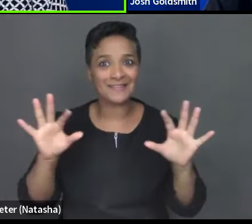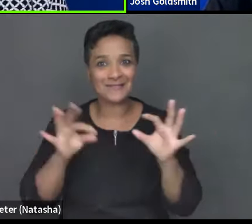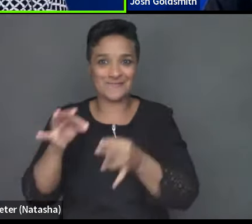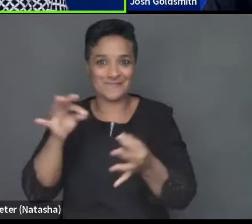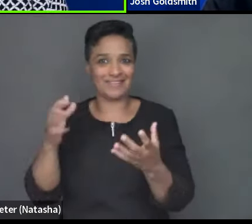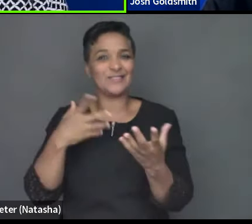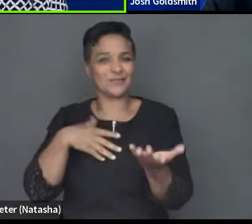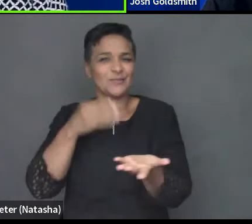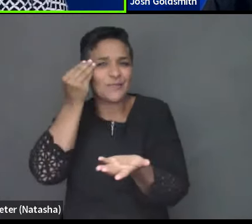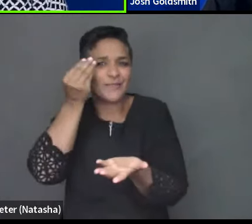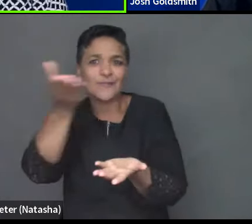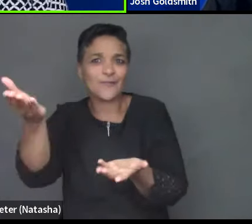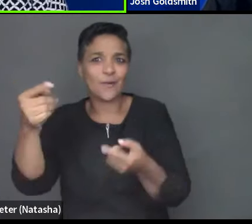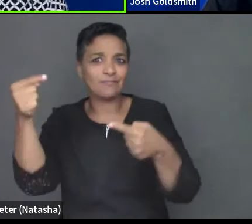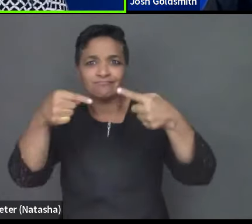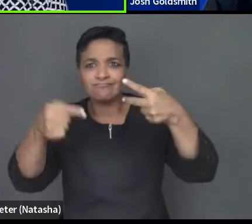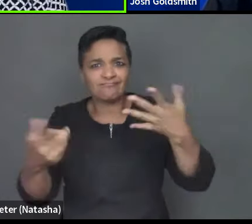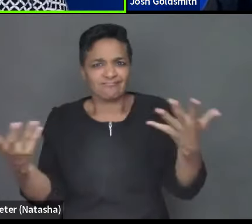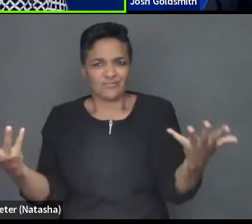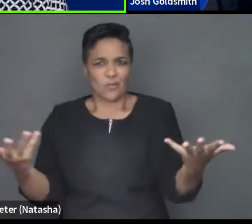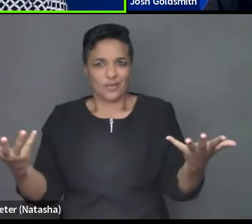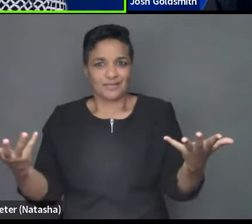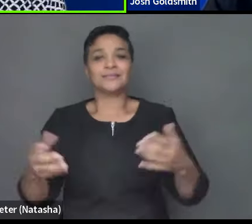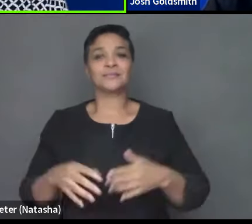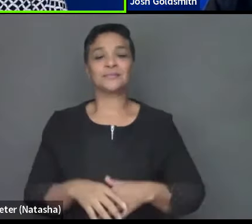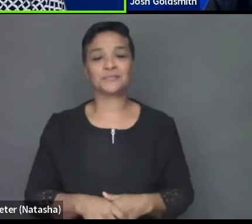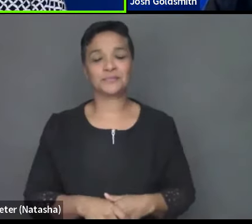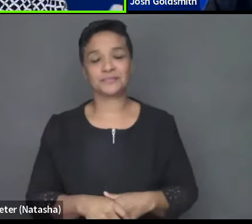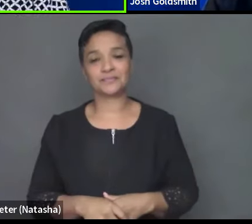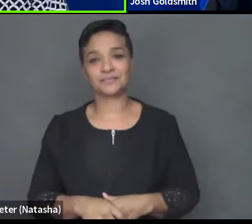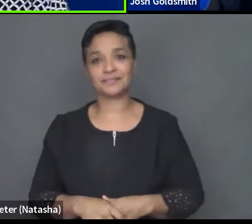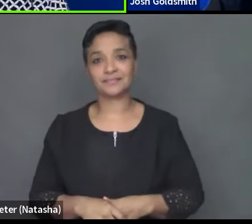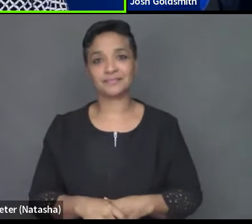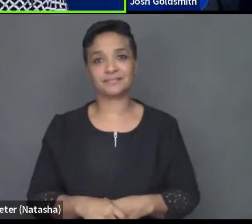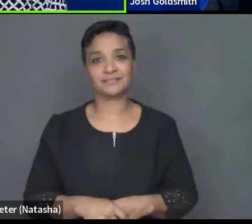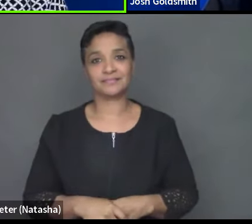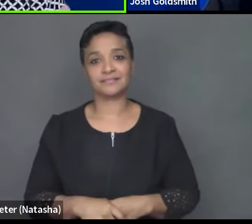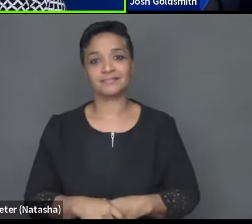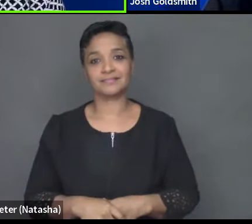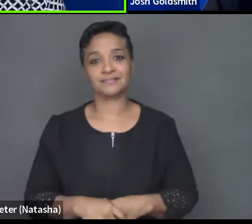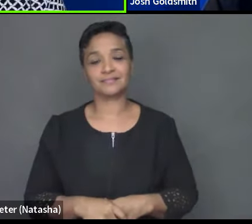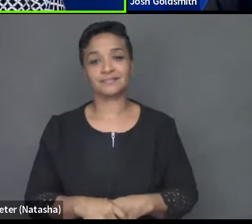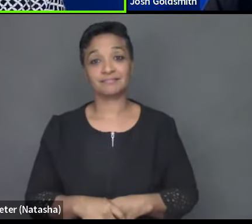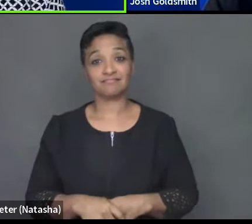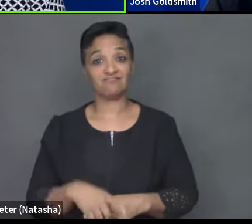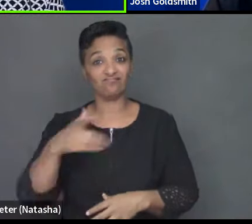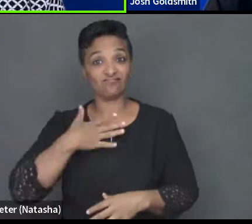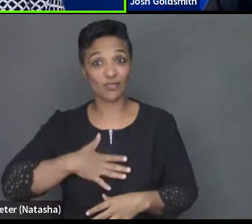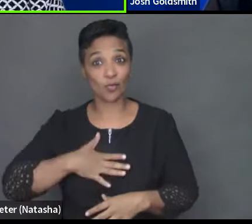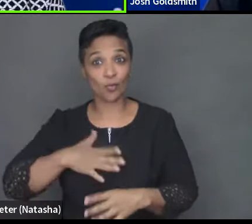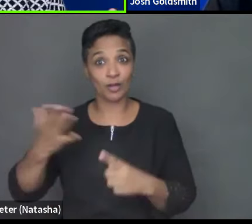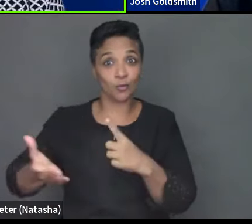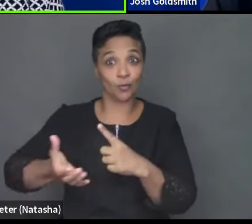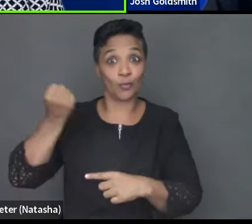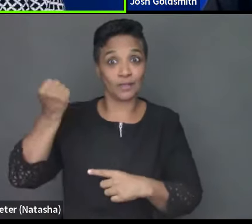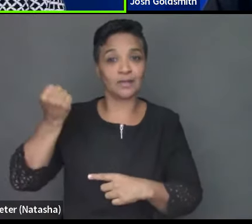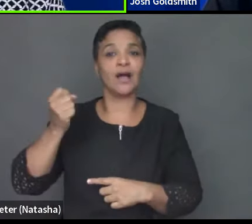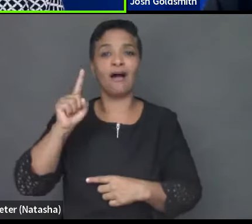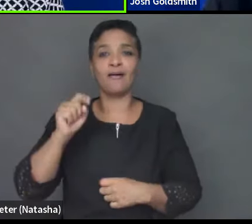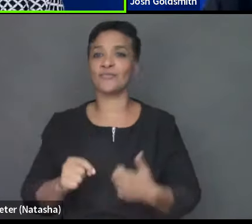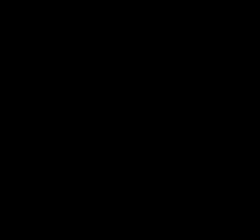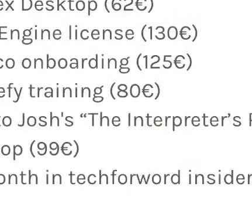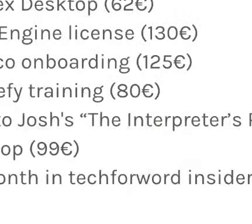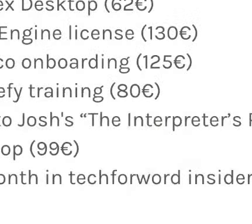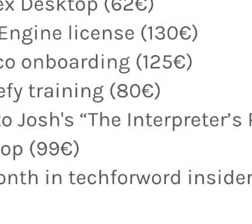we have. And so in order to win the prizes, we have 3 interactive activities and you get